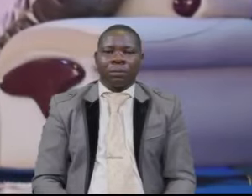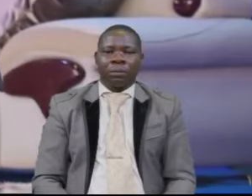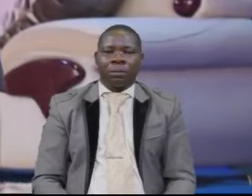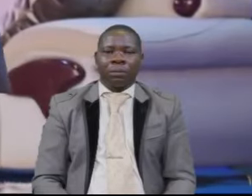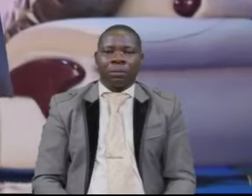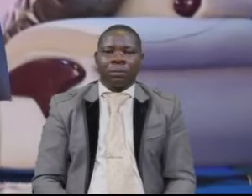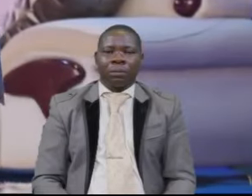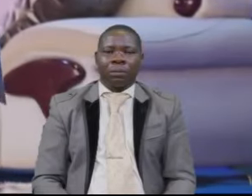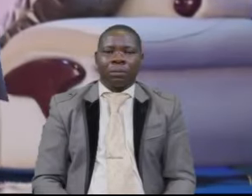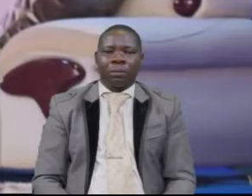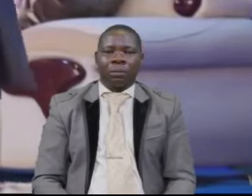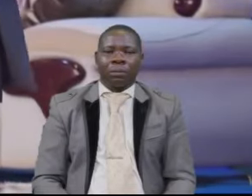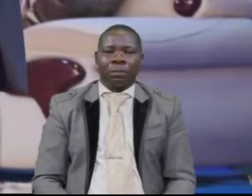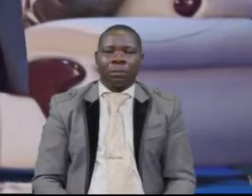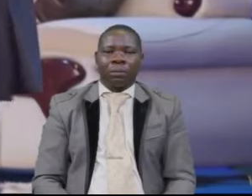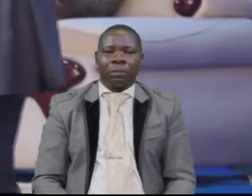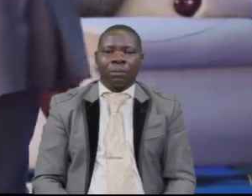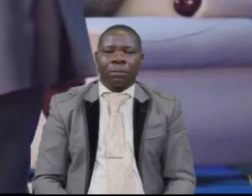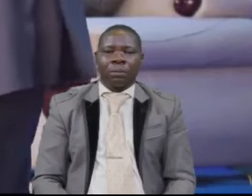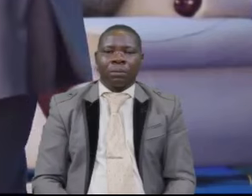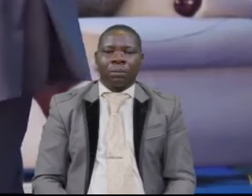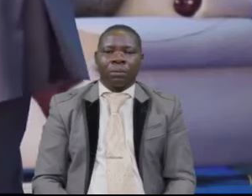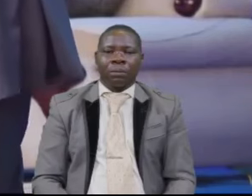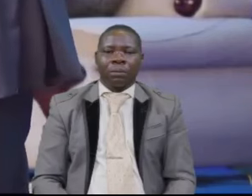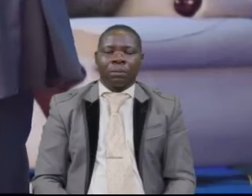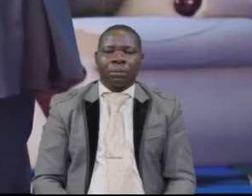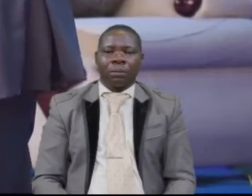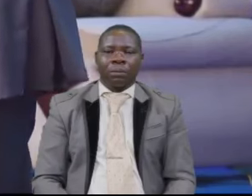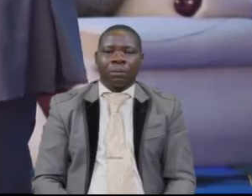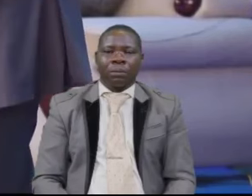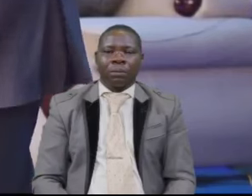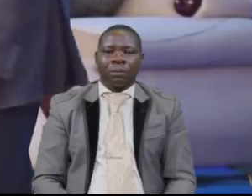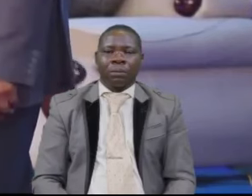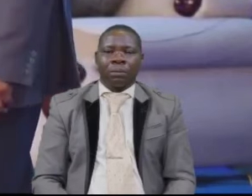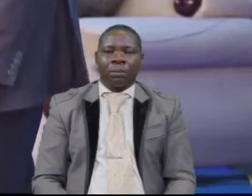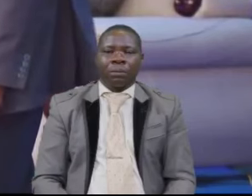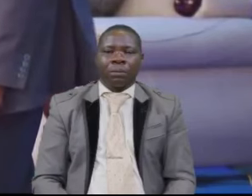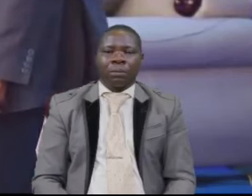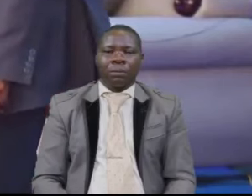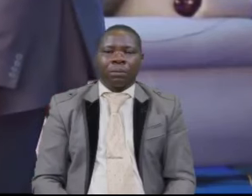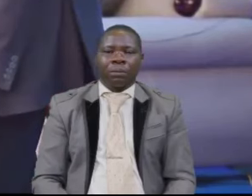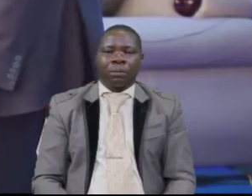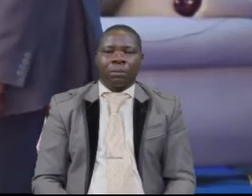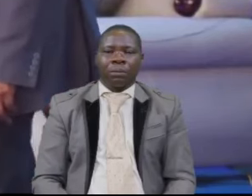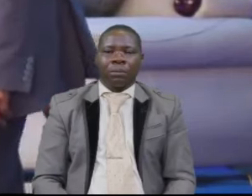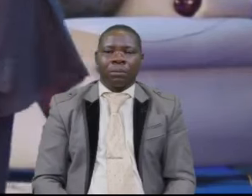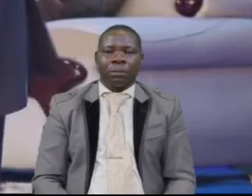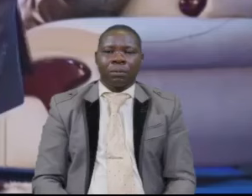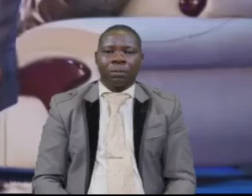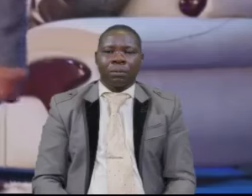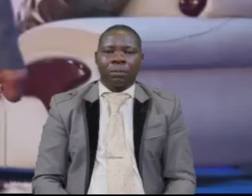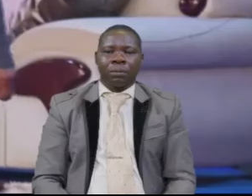to refresh your understanding. Number five is the revelation of salvation in its fullness. 70 weeks are